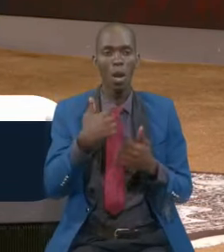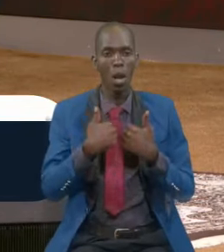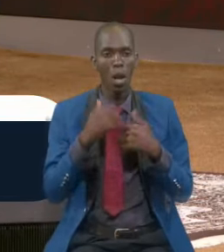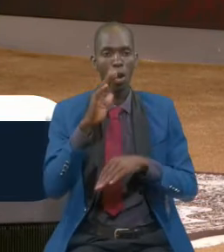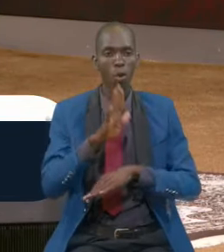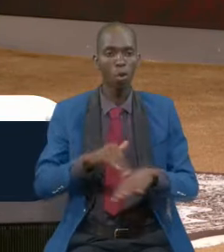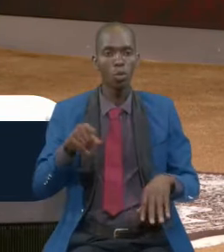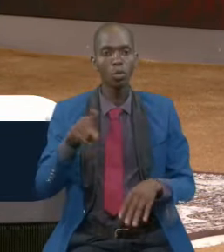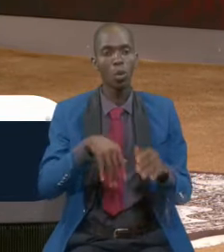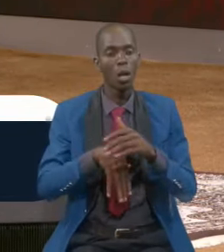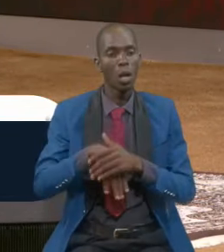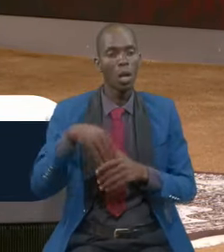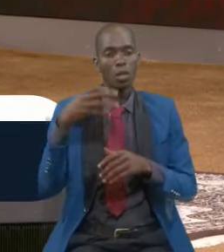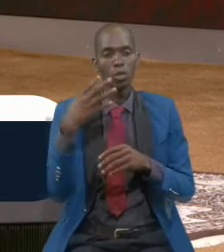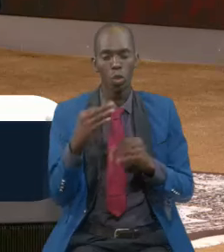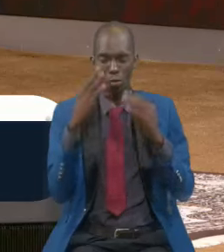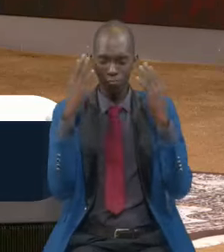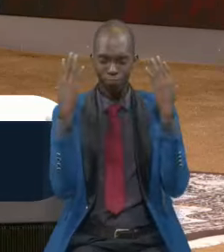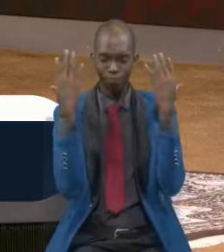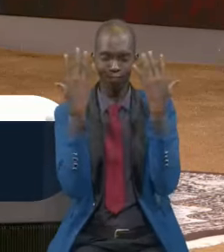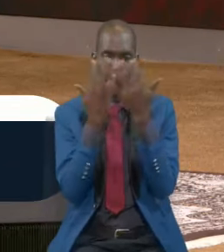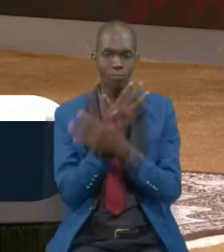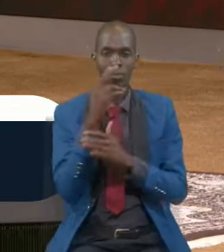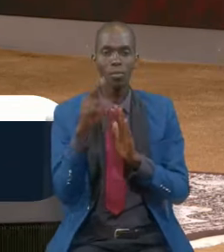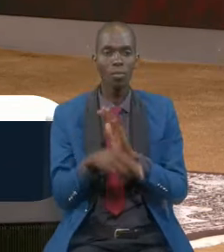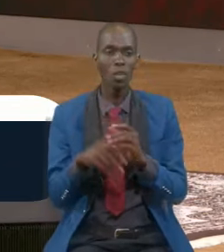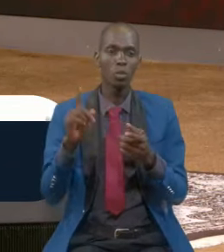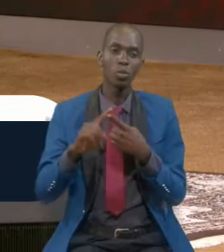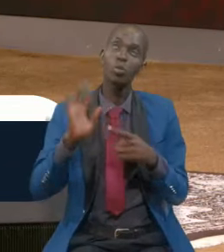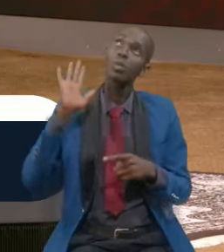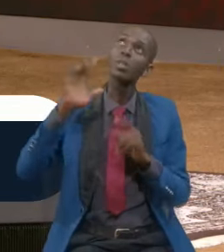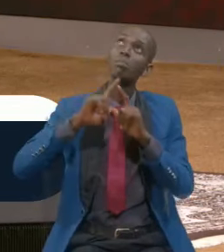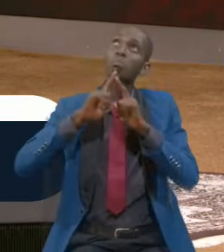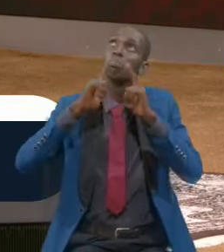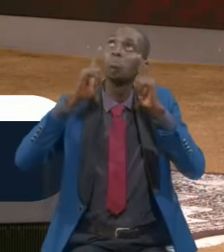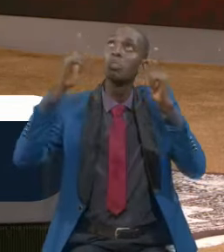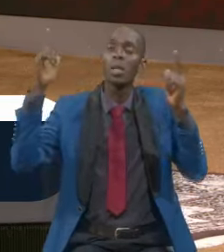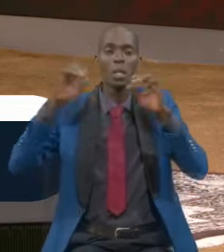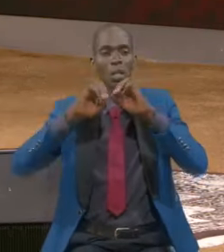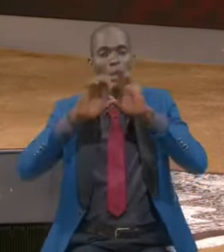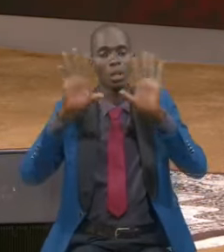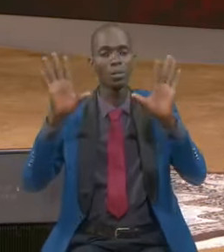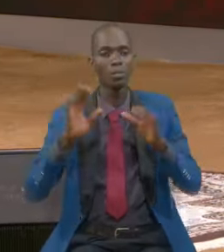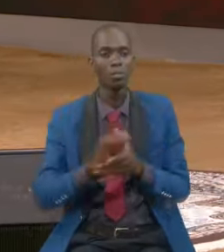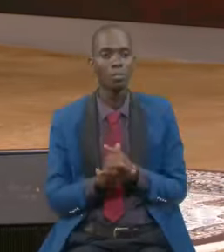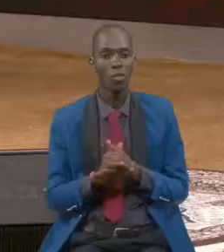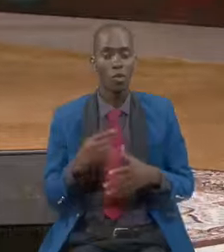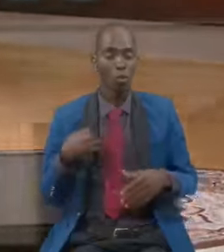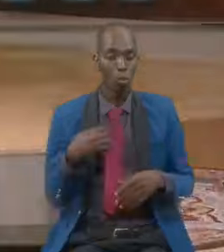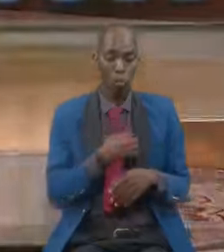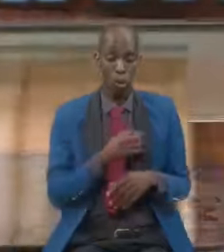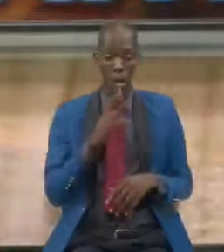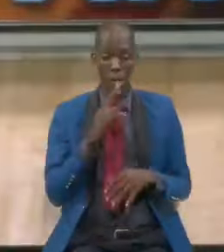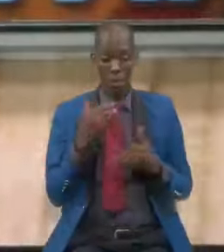has called you out of darkness into his marvelous light. We have the